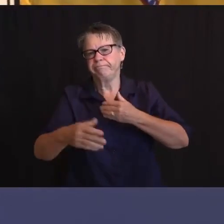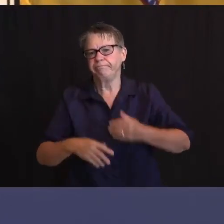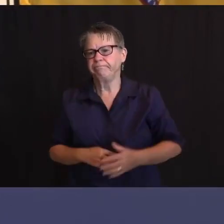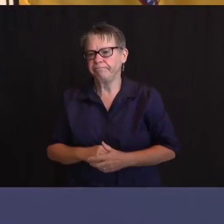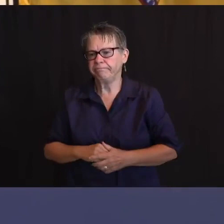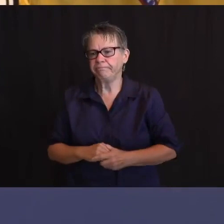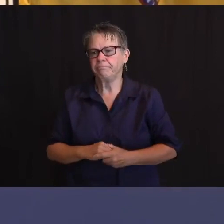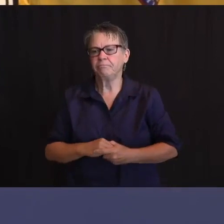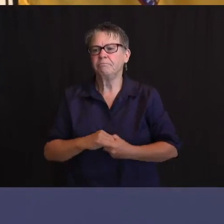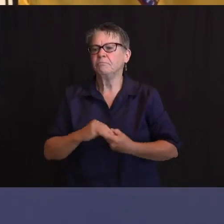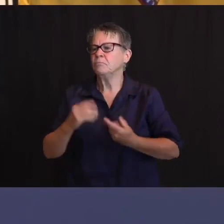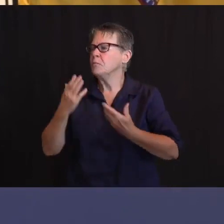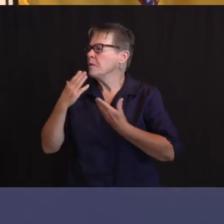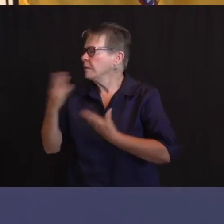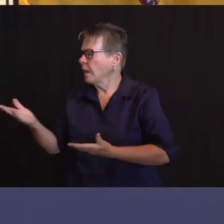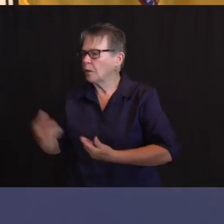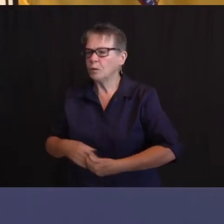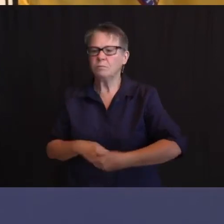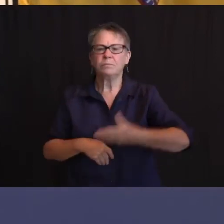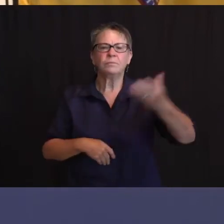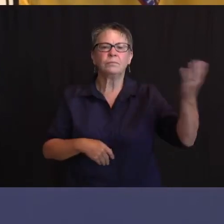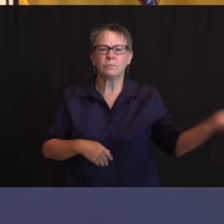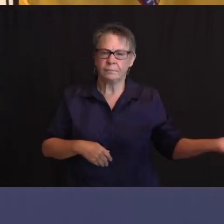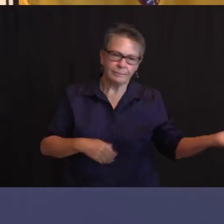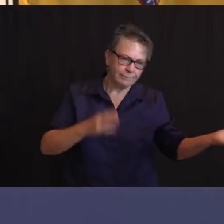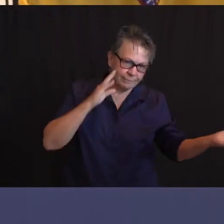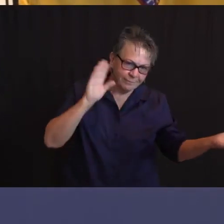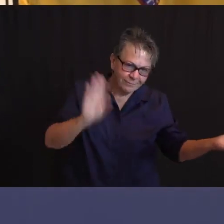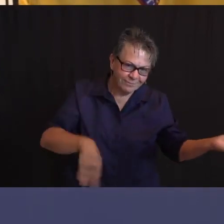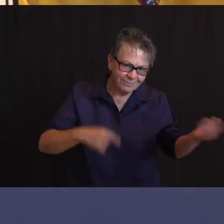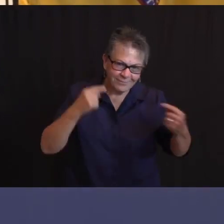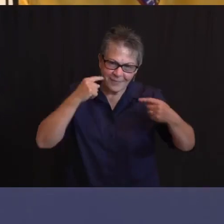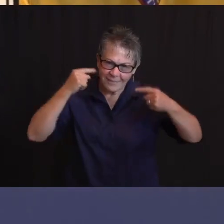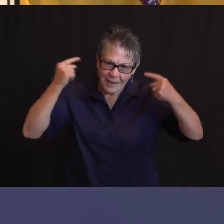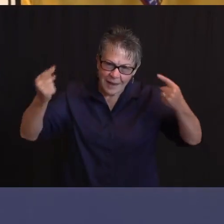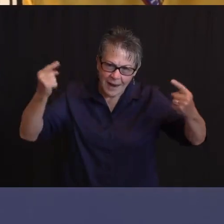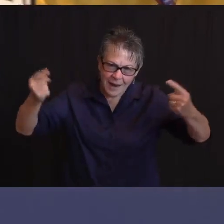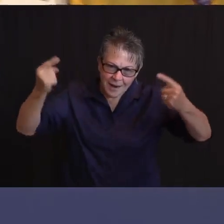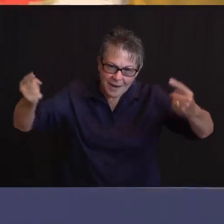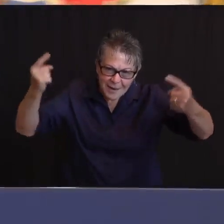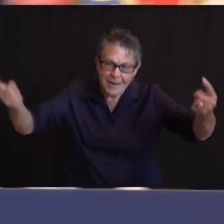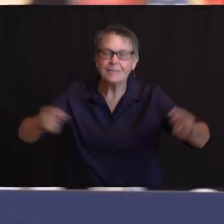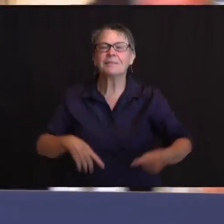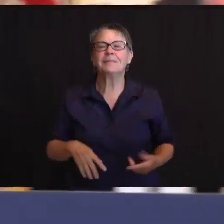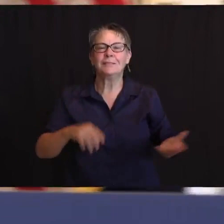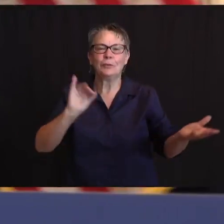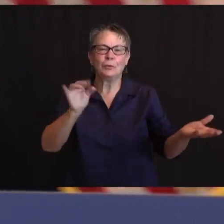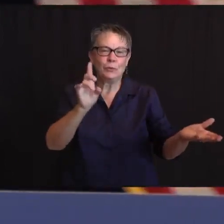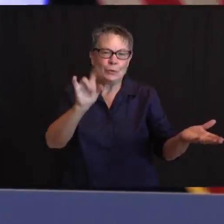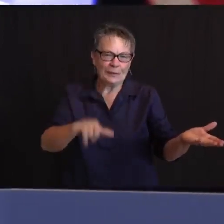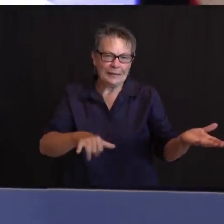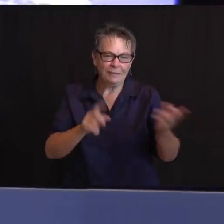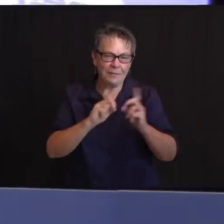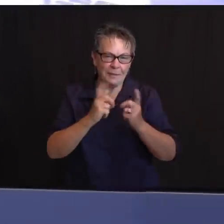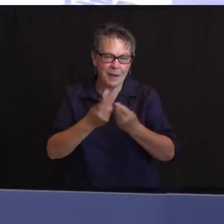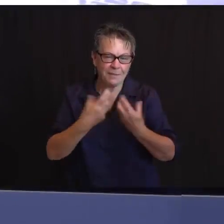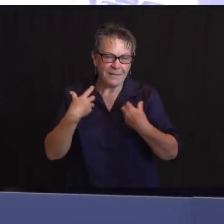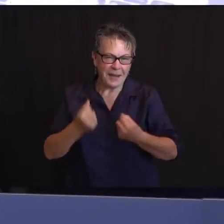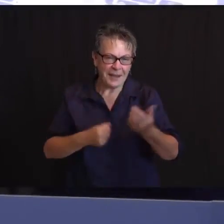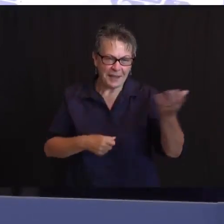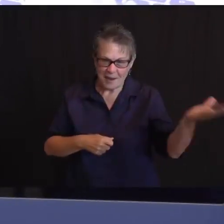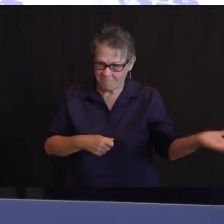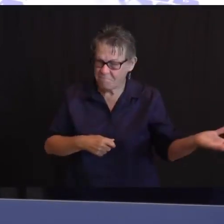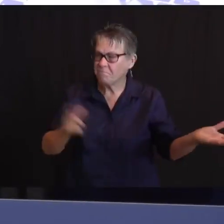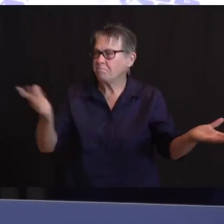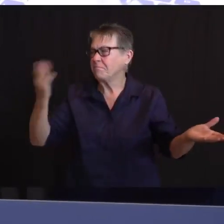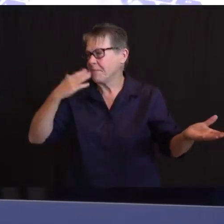woman who needs no introduction, the Commissioner of the Department of Health, Judy Persichilli. Thank you, Governor, and good afternoon.